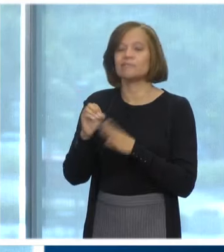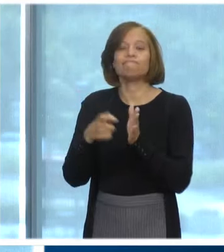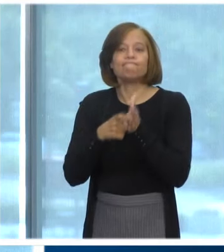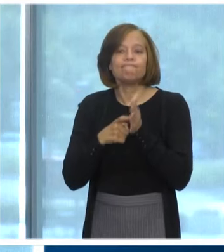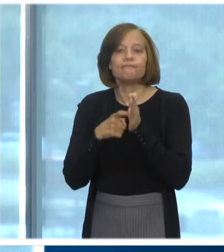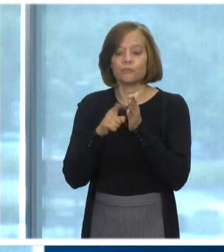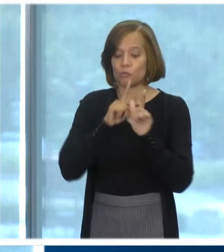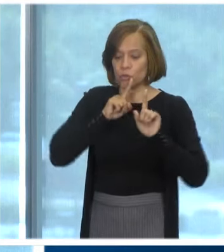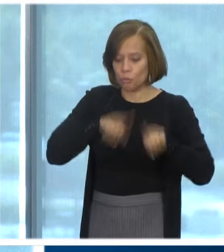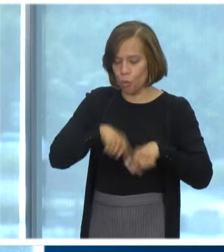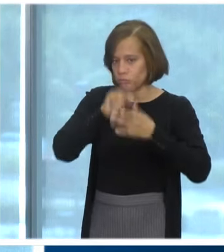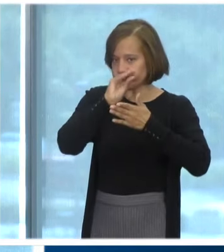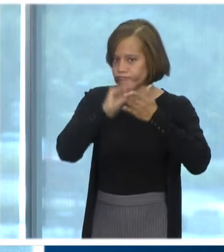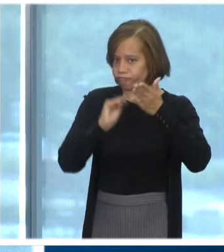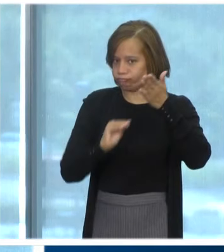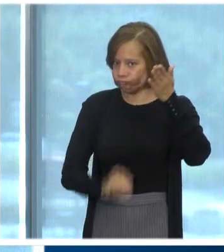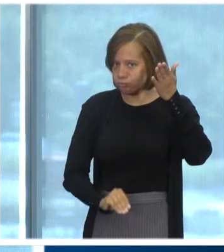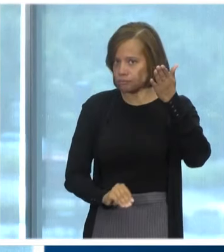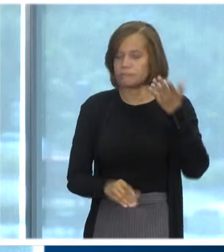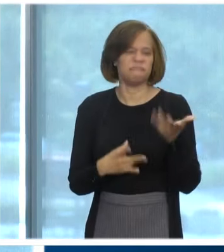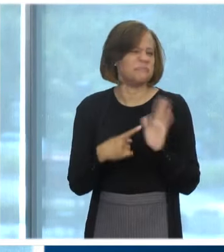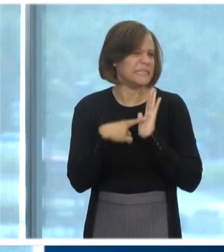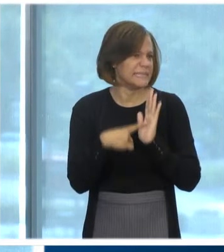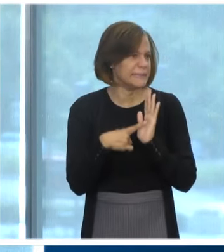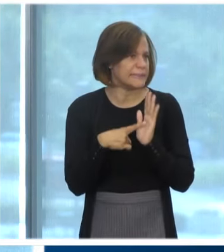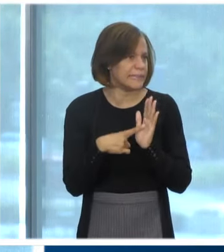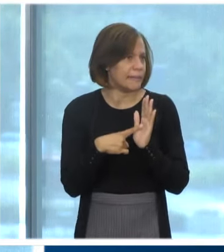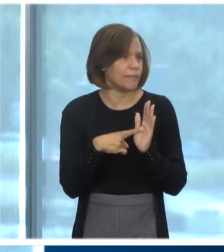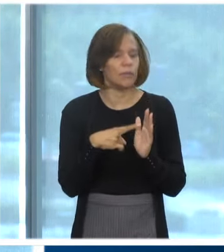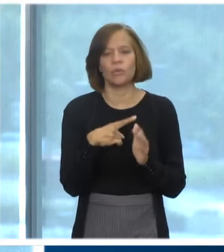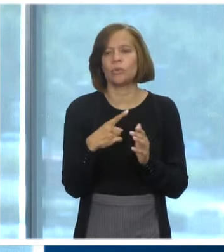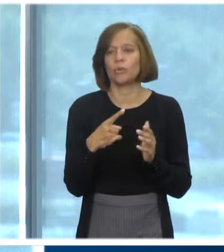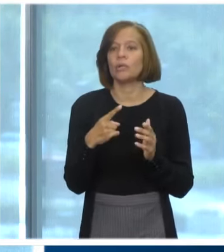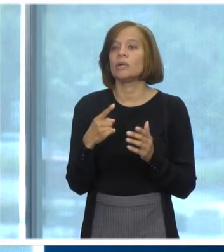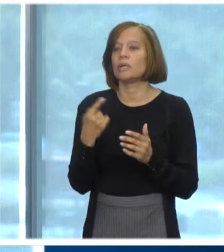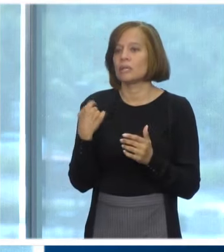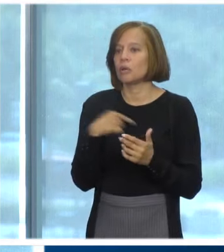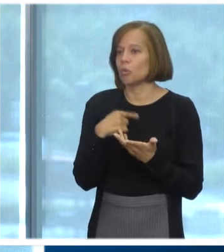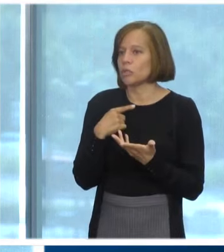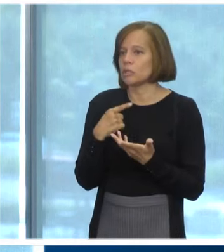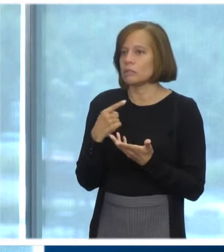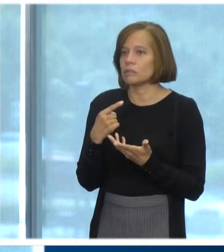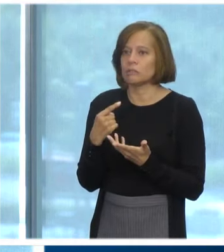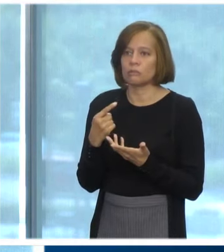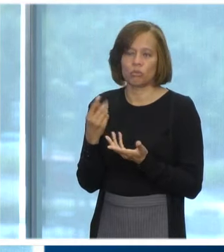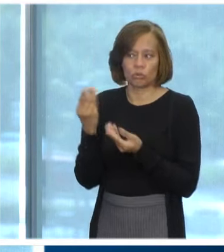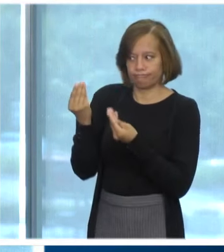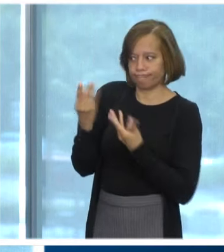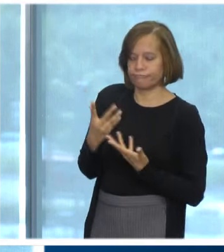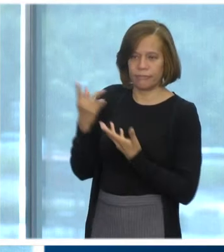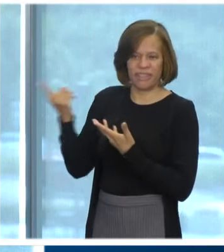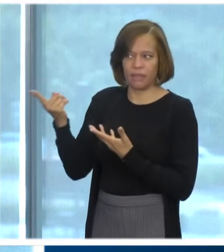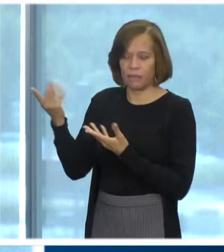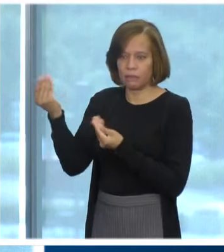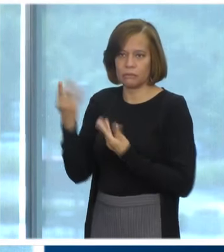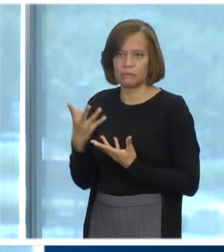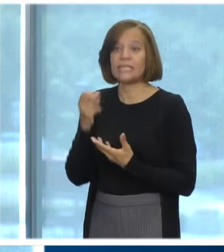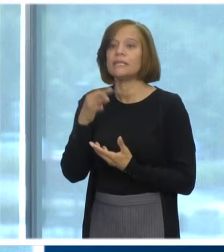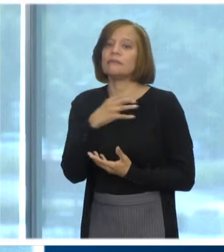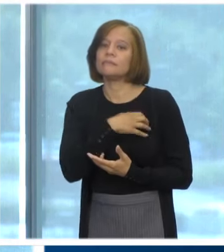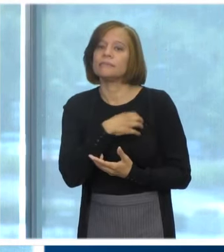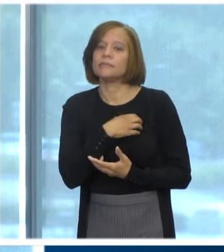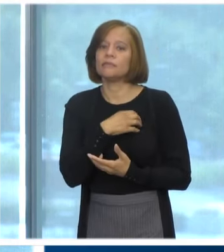report. For example, the example that was repeatedly given to us was if an officer were to respond to a bar fight